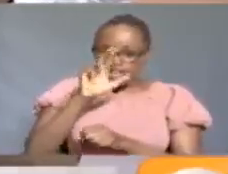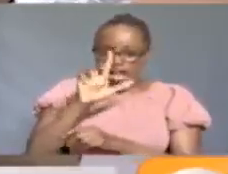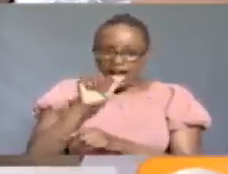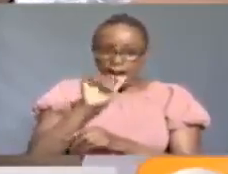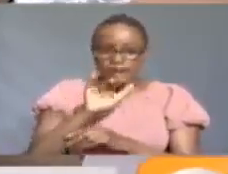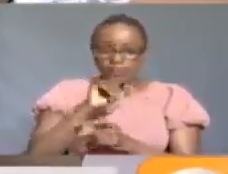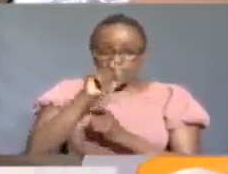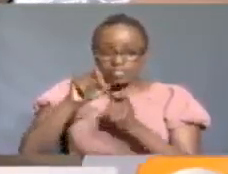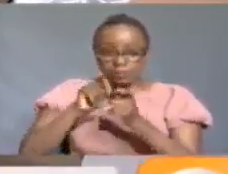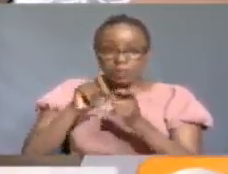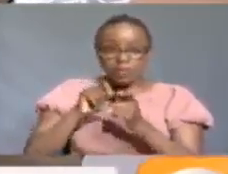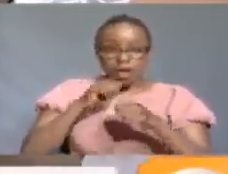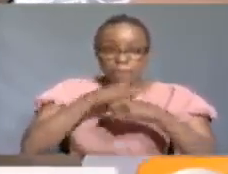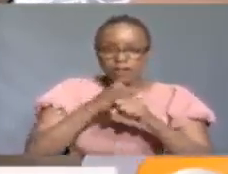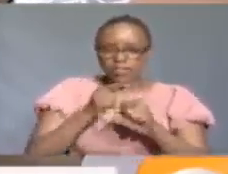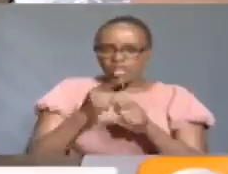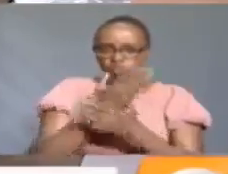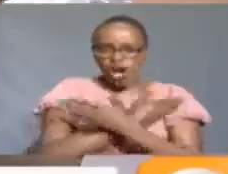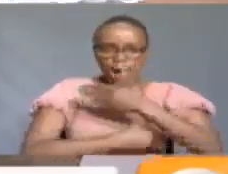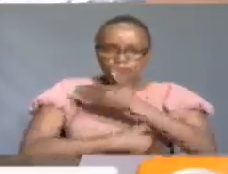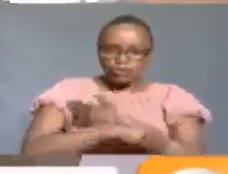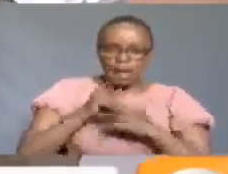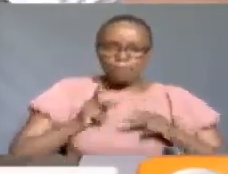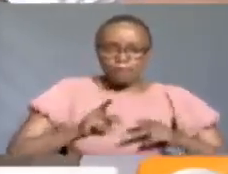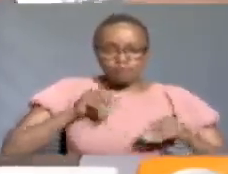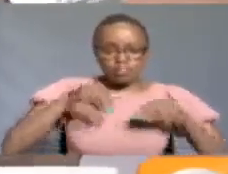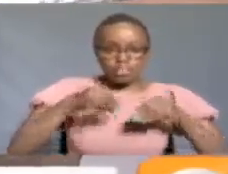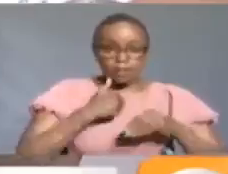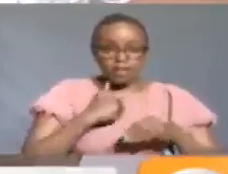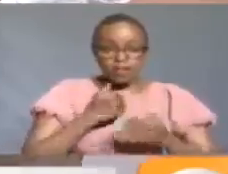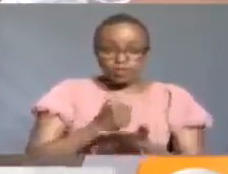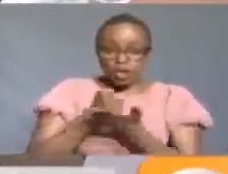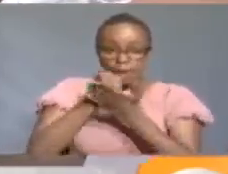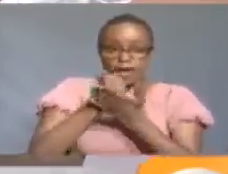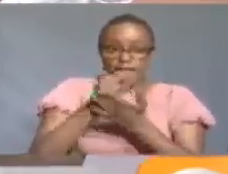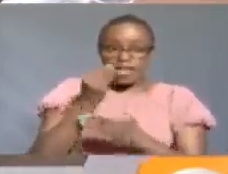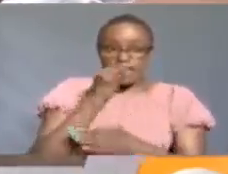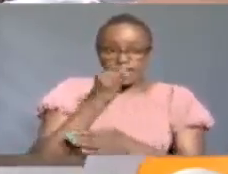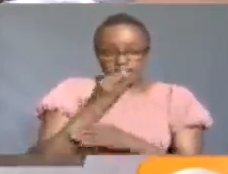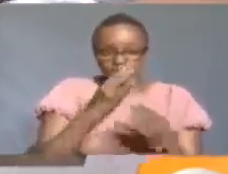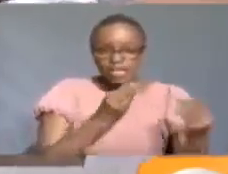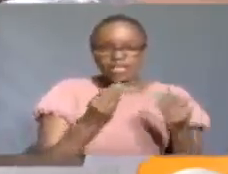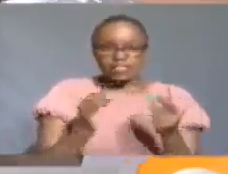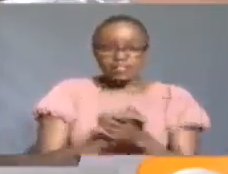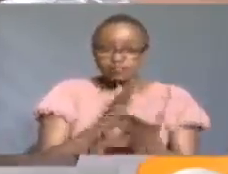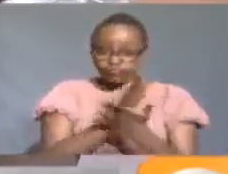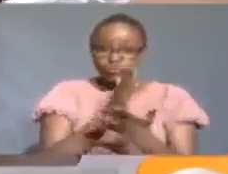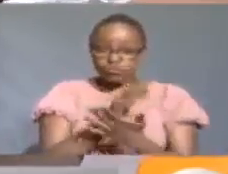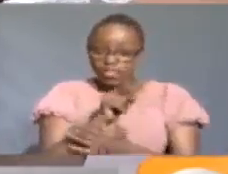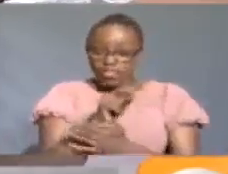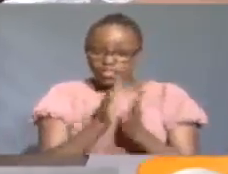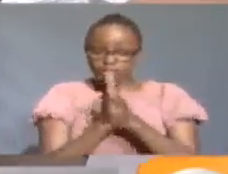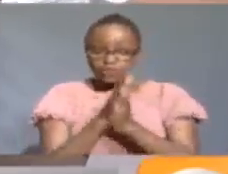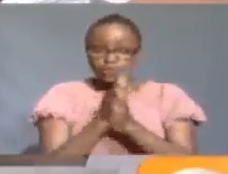is specifically designed for amputees and people with disabilities to help them eat with ease. That's right. This